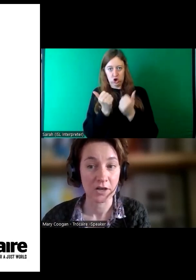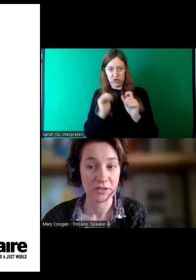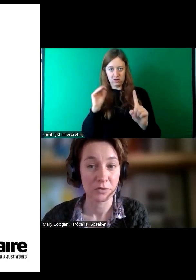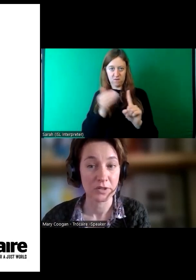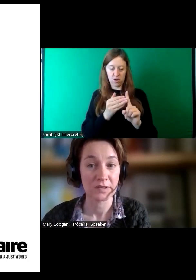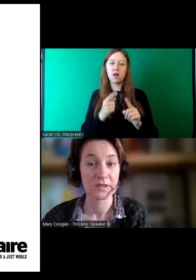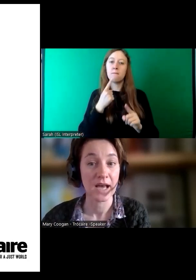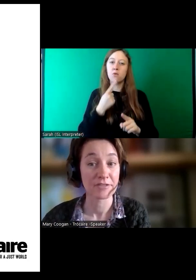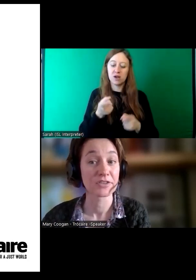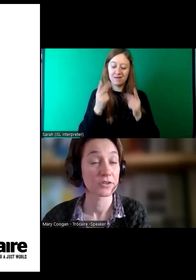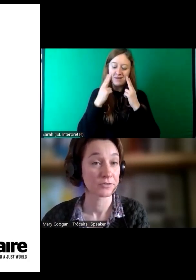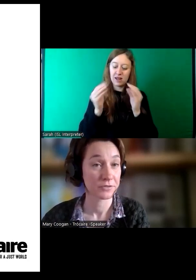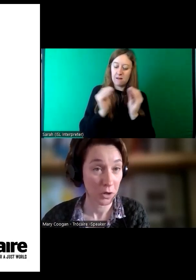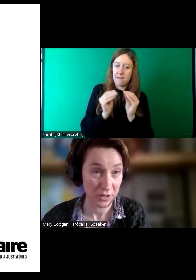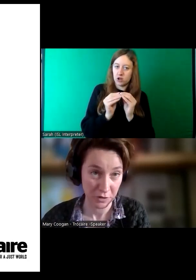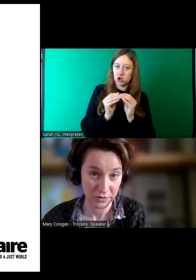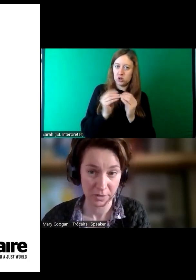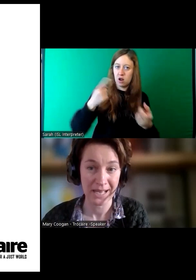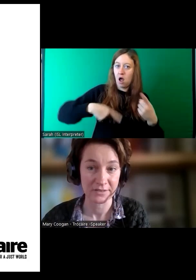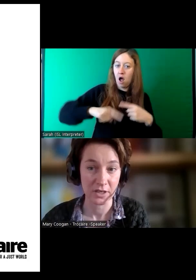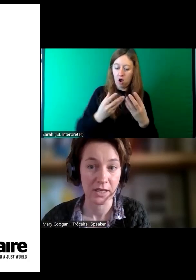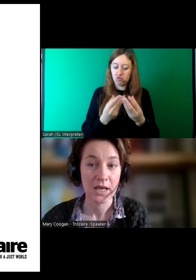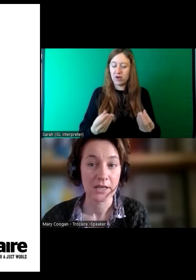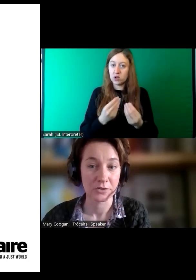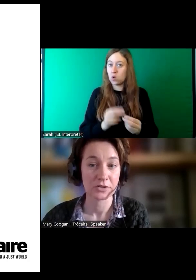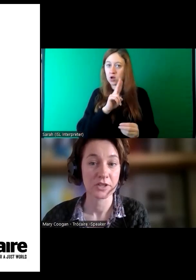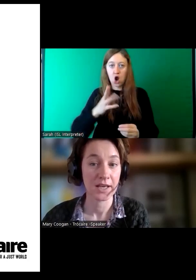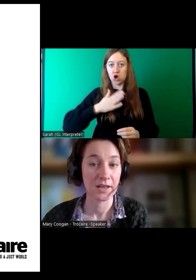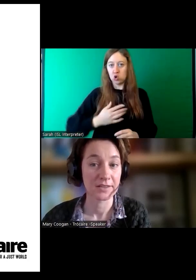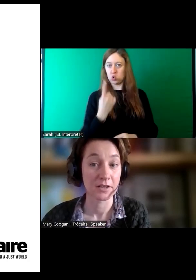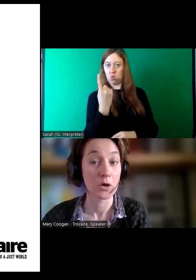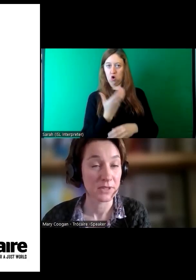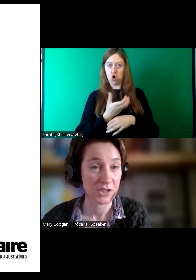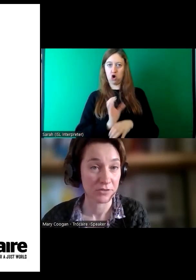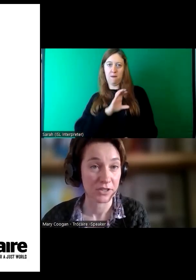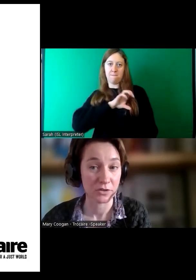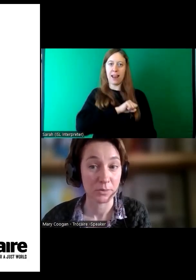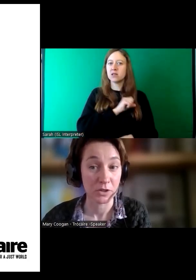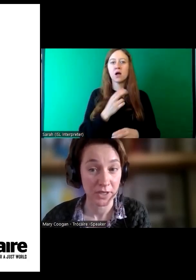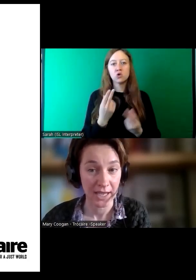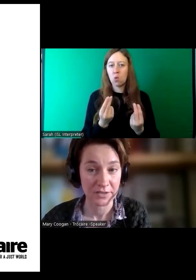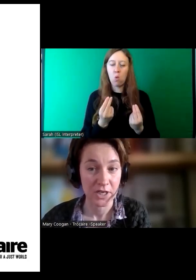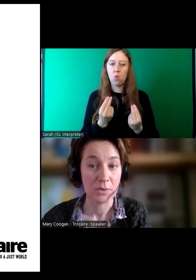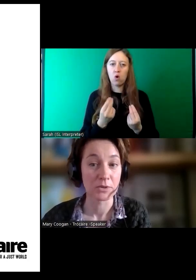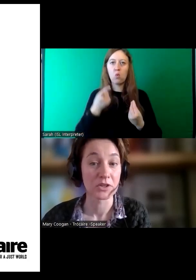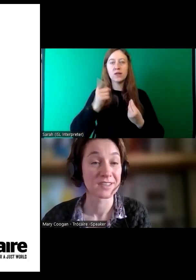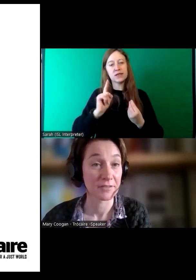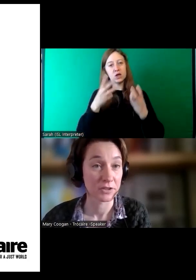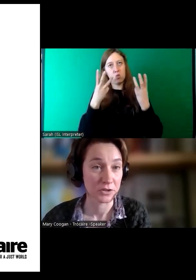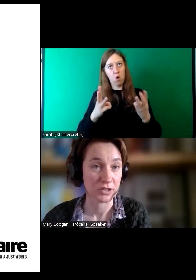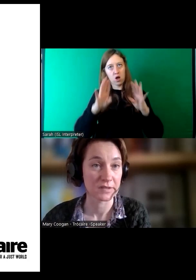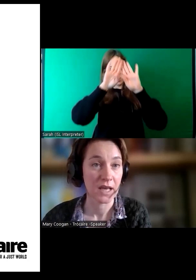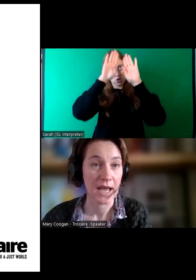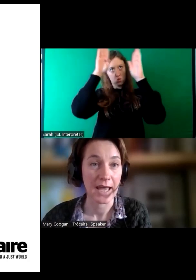that our resources haven't solely focused on Palestine. In order to highlight the global nature of the issues we were looking at, we would look at